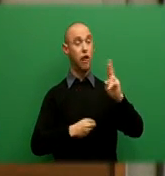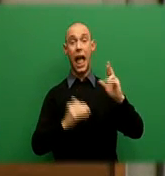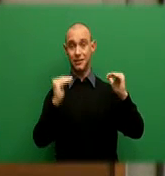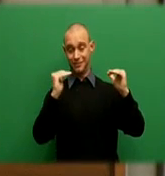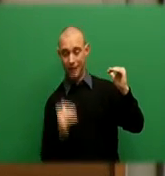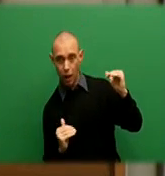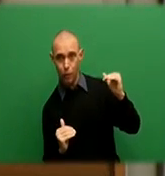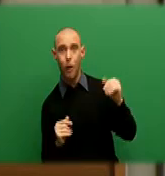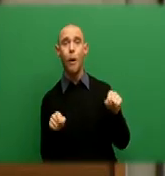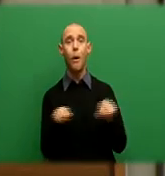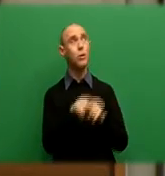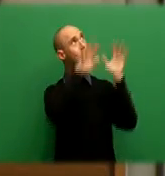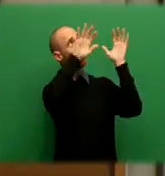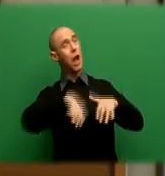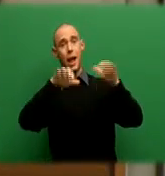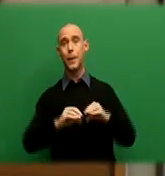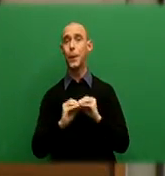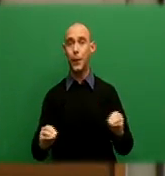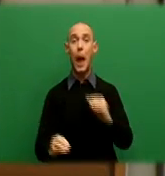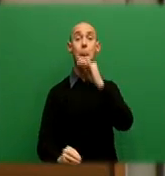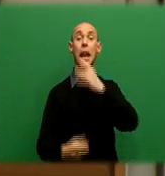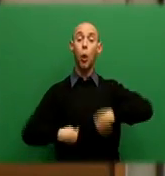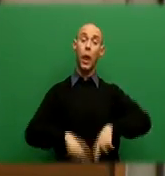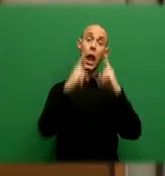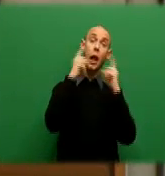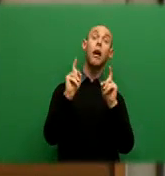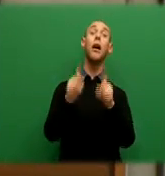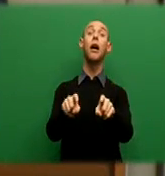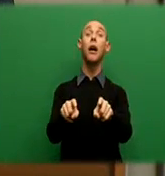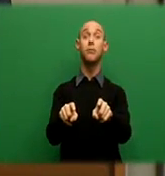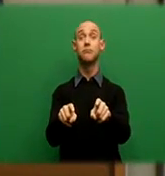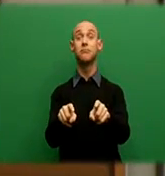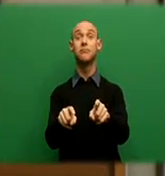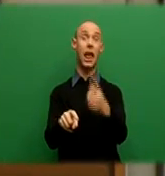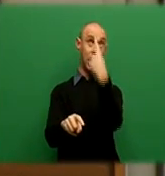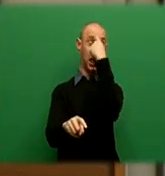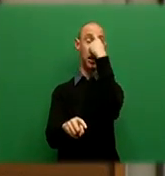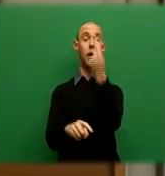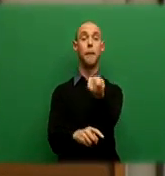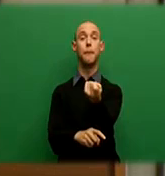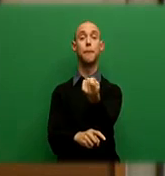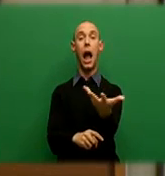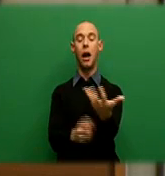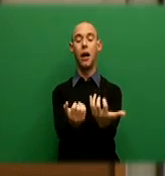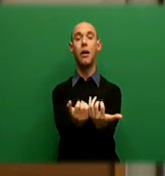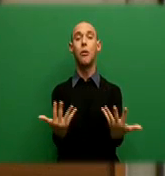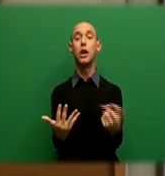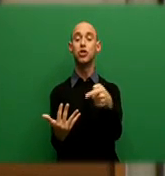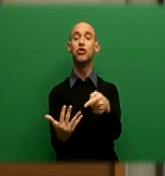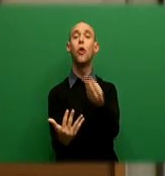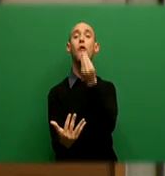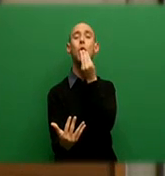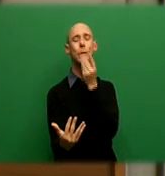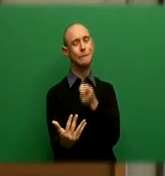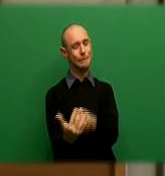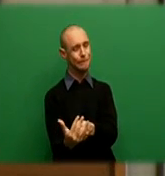revision to the food price forecasts. The committee views the risks to this forecast to be on